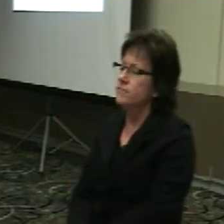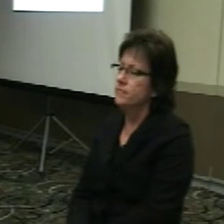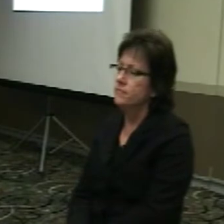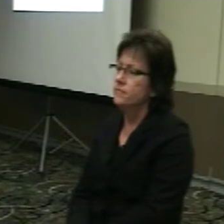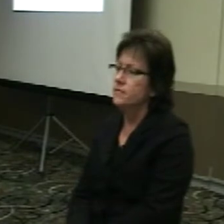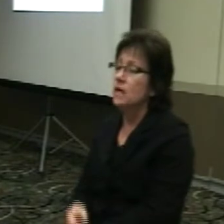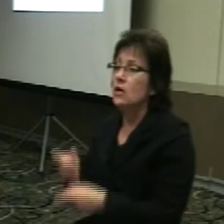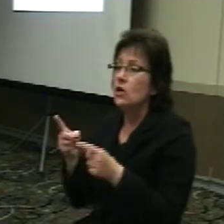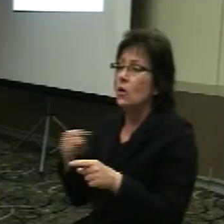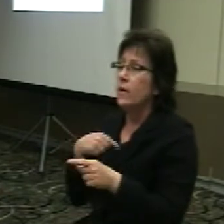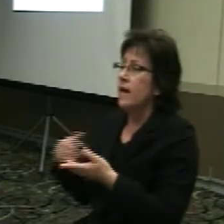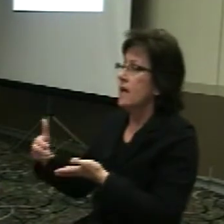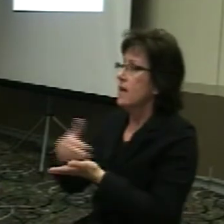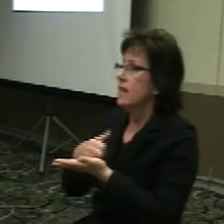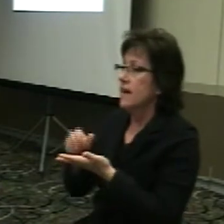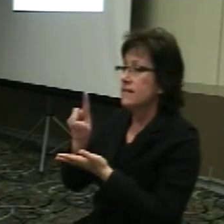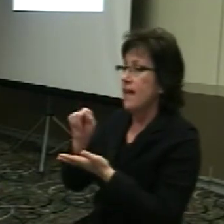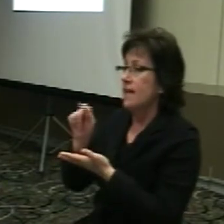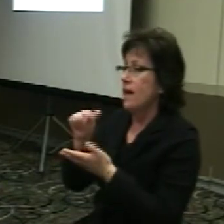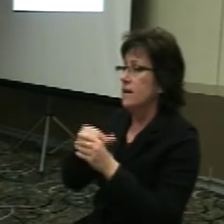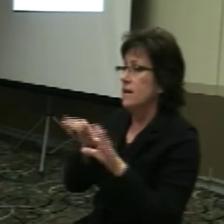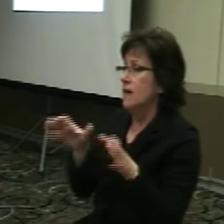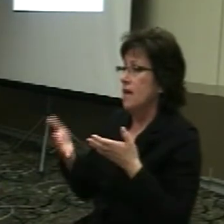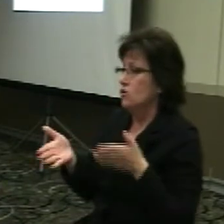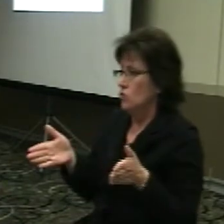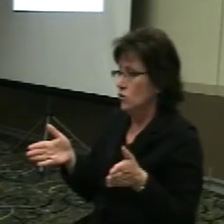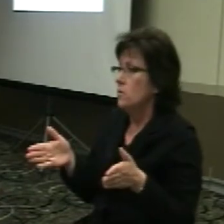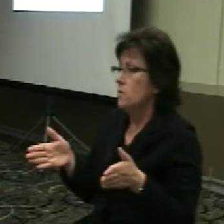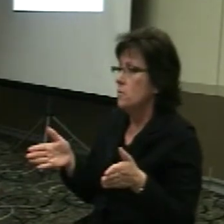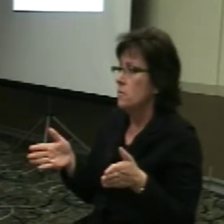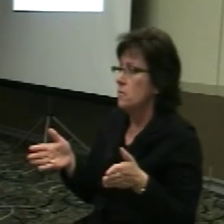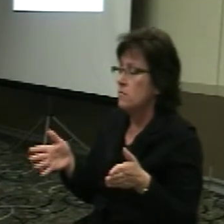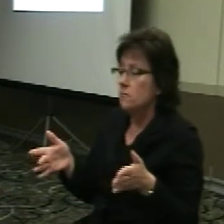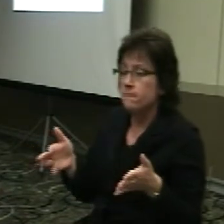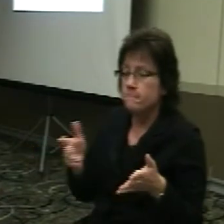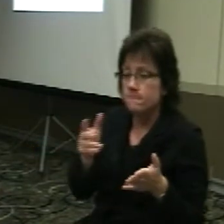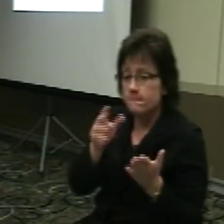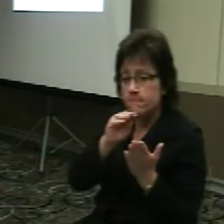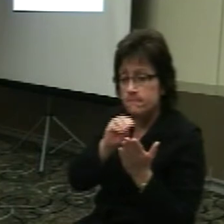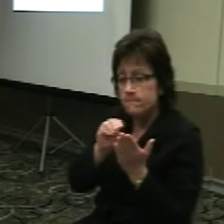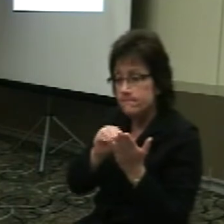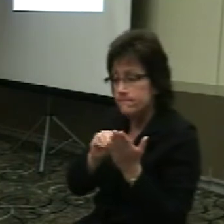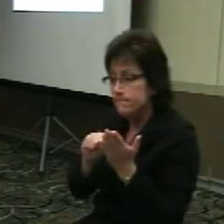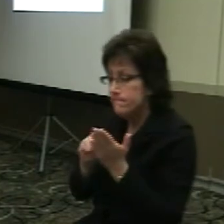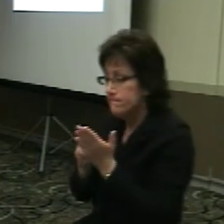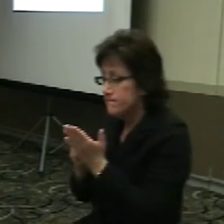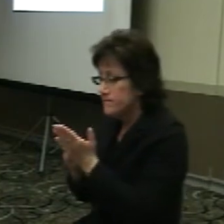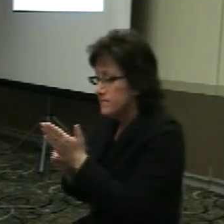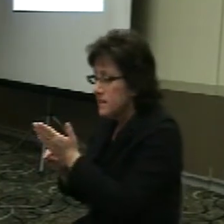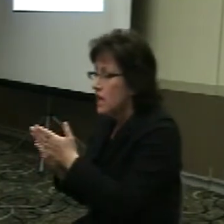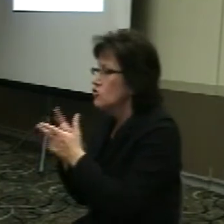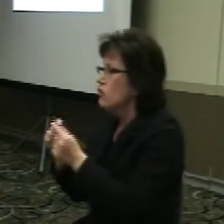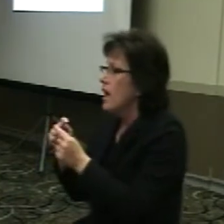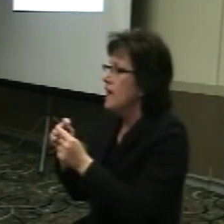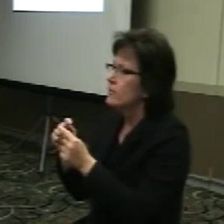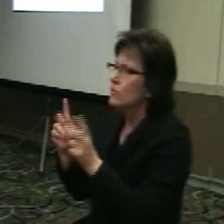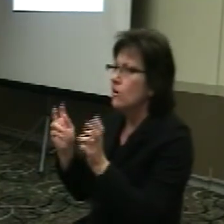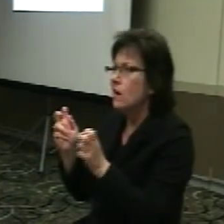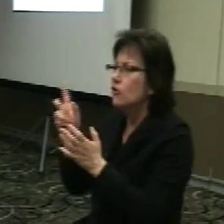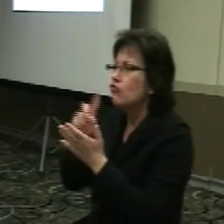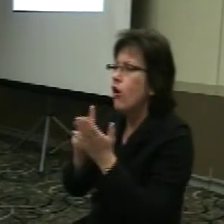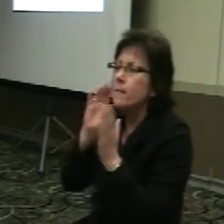When I collect data in classrooms, I try to collect data that to a certain extent kind of draws a picture or makes it very clear kind of what's